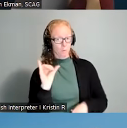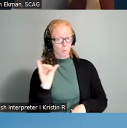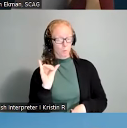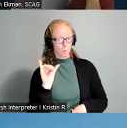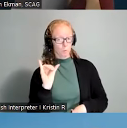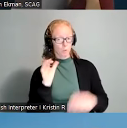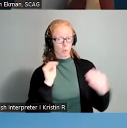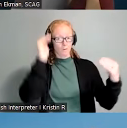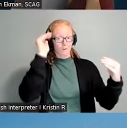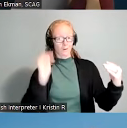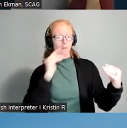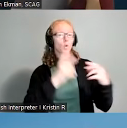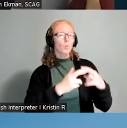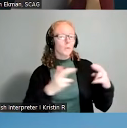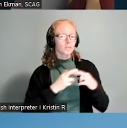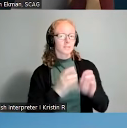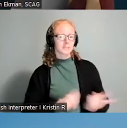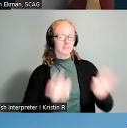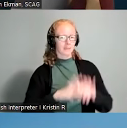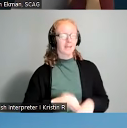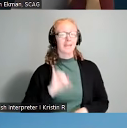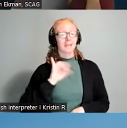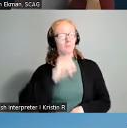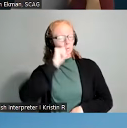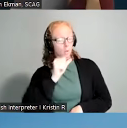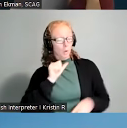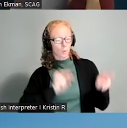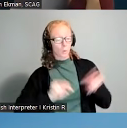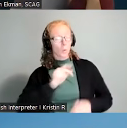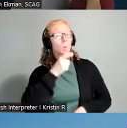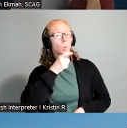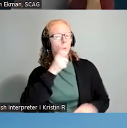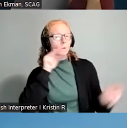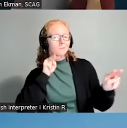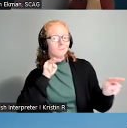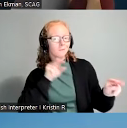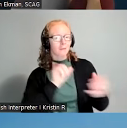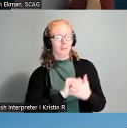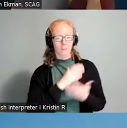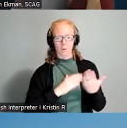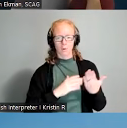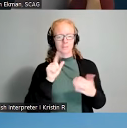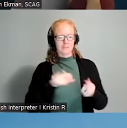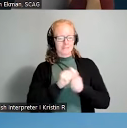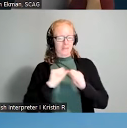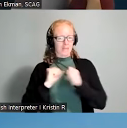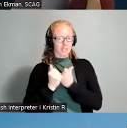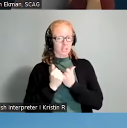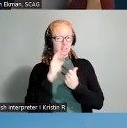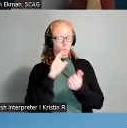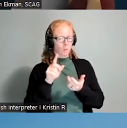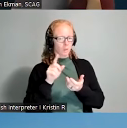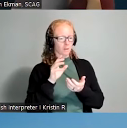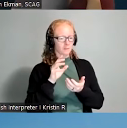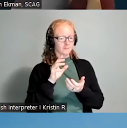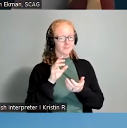for regionally significant. And if you don't, who does? Is there an agency that's doing the counterpart of